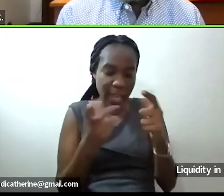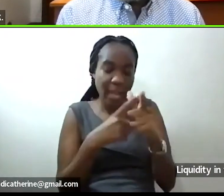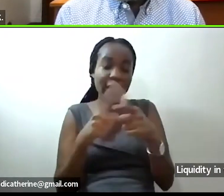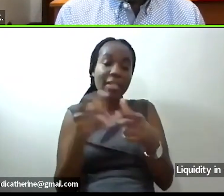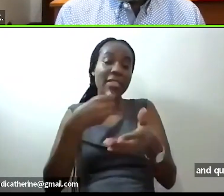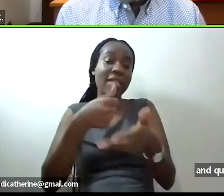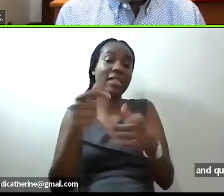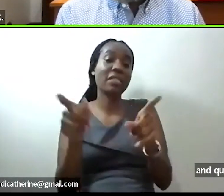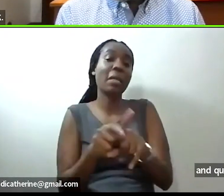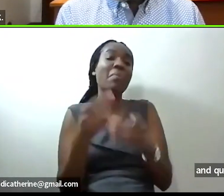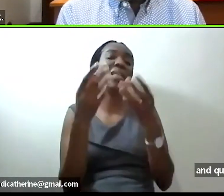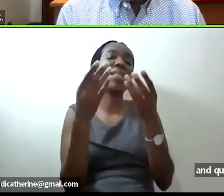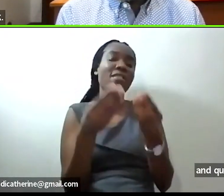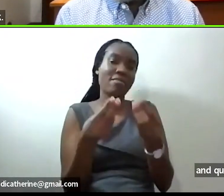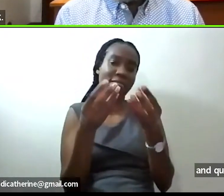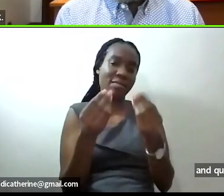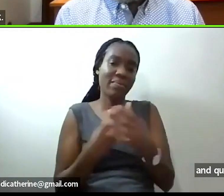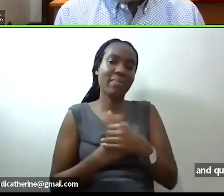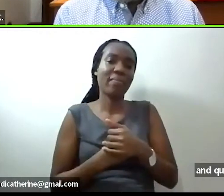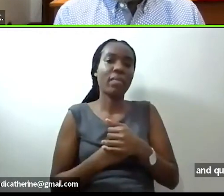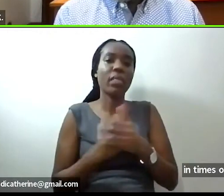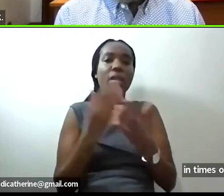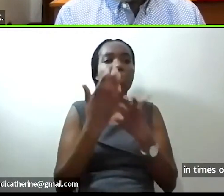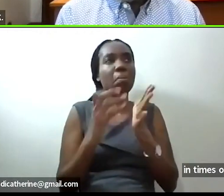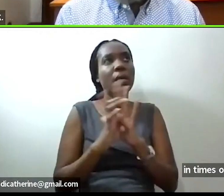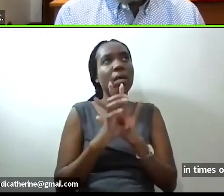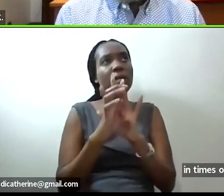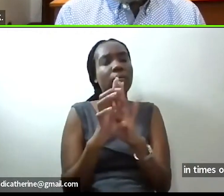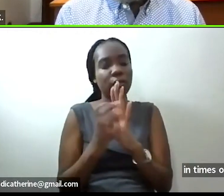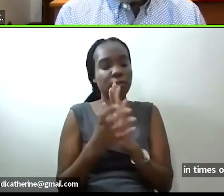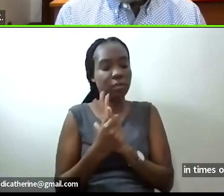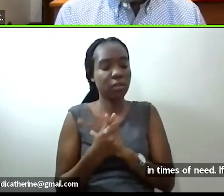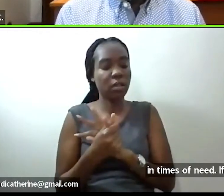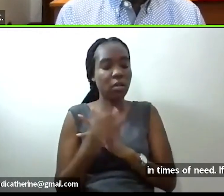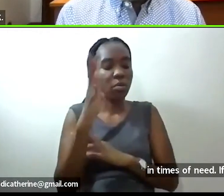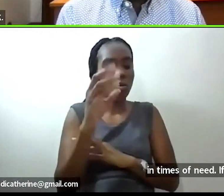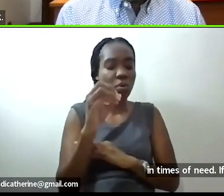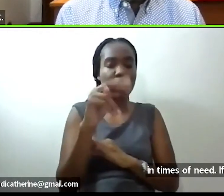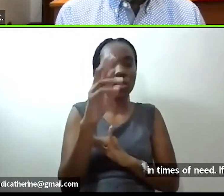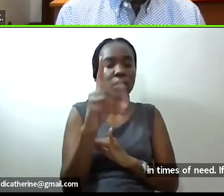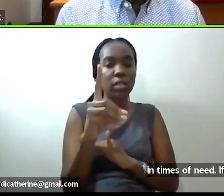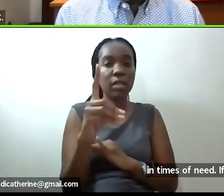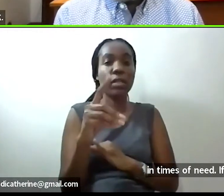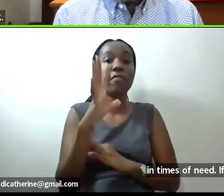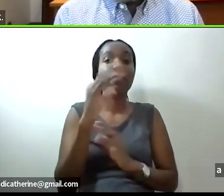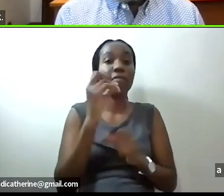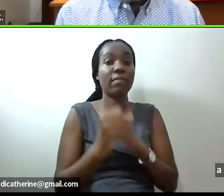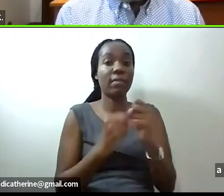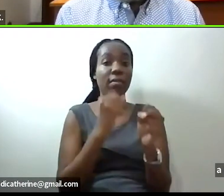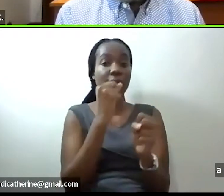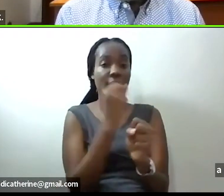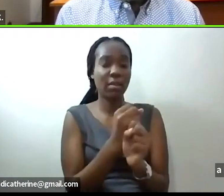need. If, going back to the same example of a bond of 5 years, if after 2